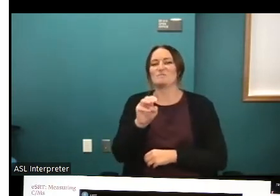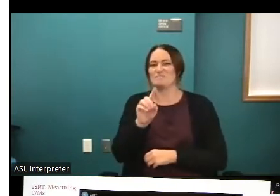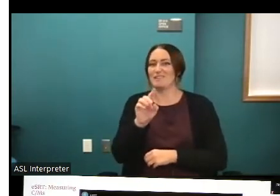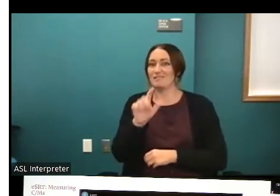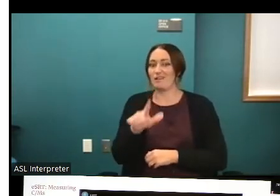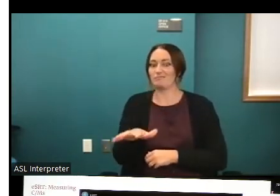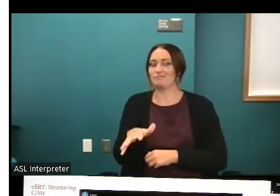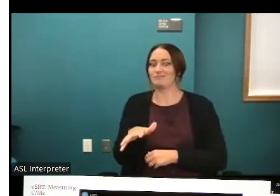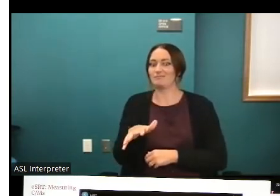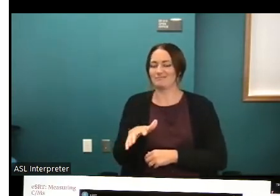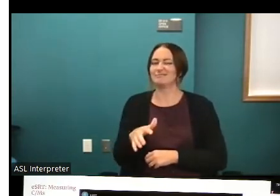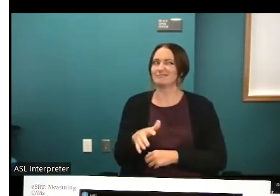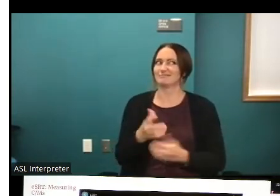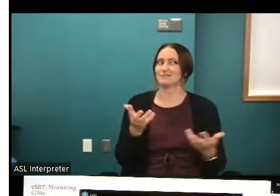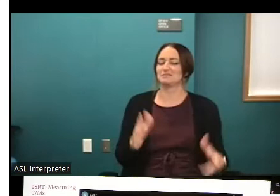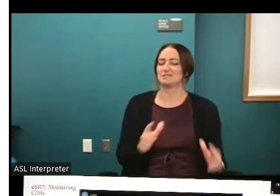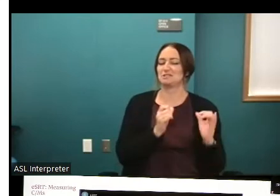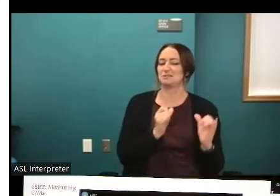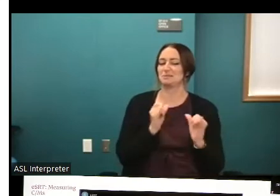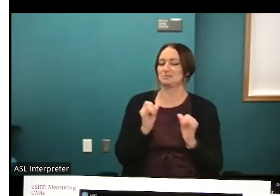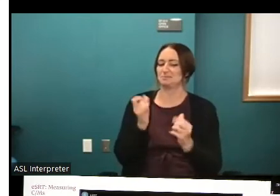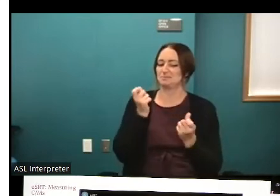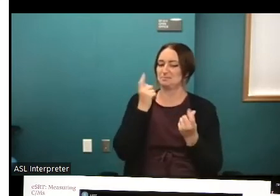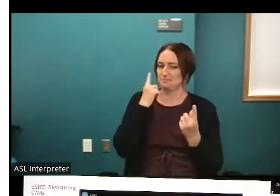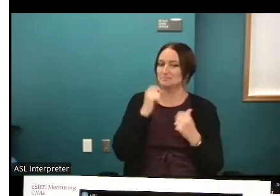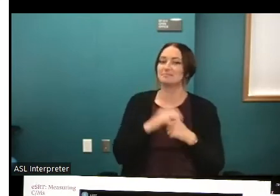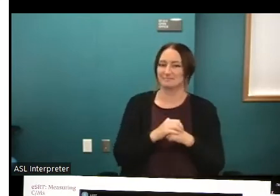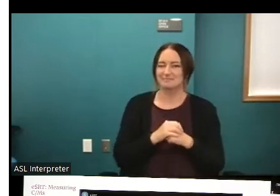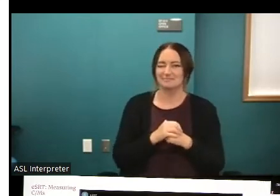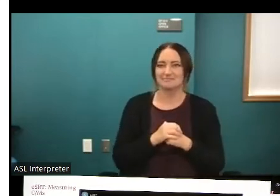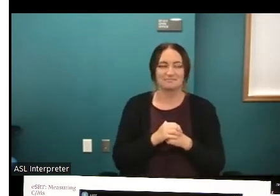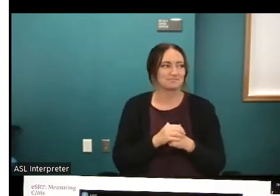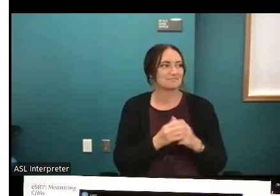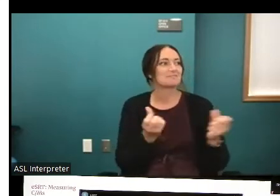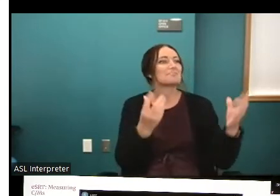pretty much show our biases. Oh, good. Okay.